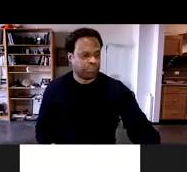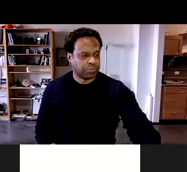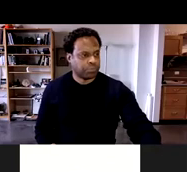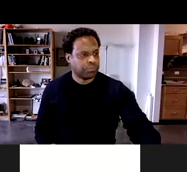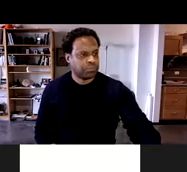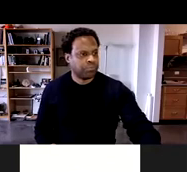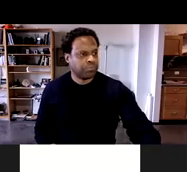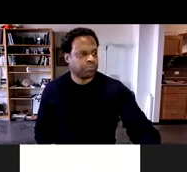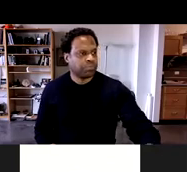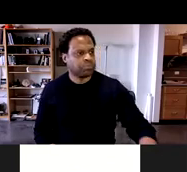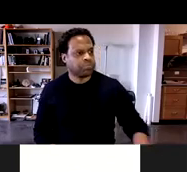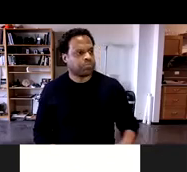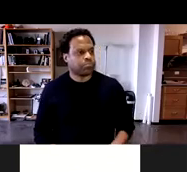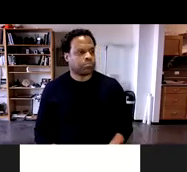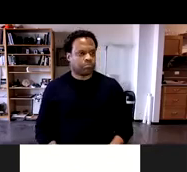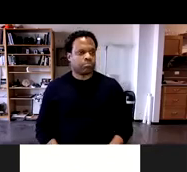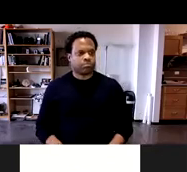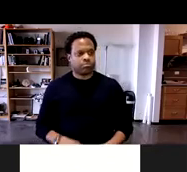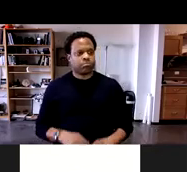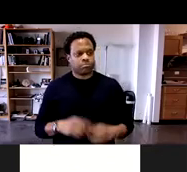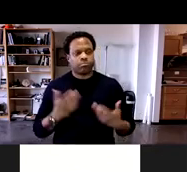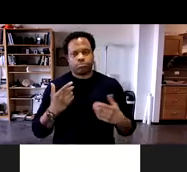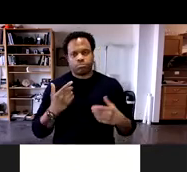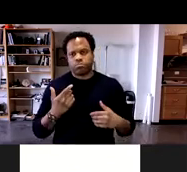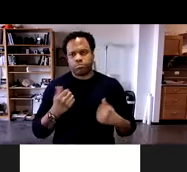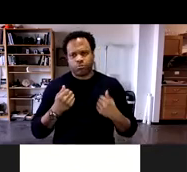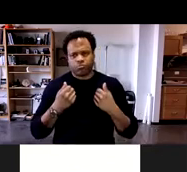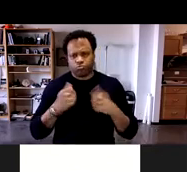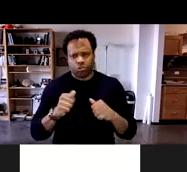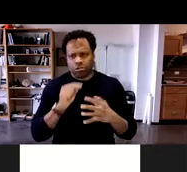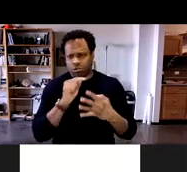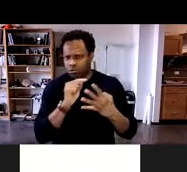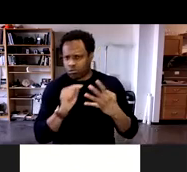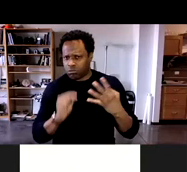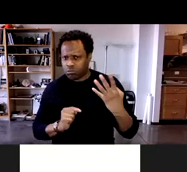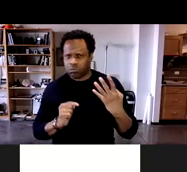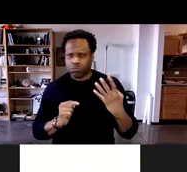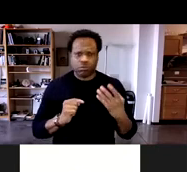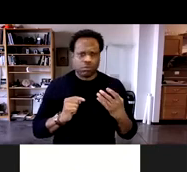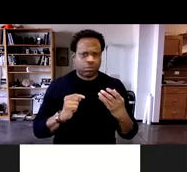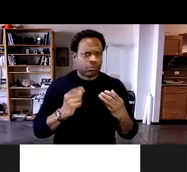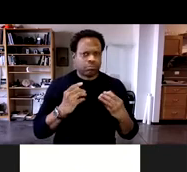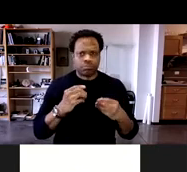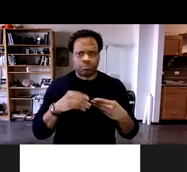So sort of gauge their responses to see if they are truly understanding what's going on.